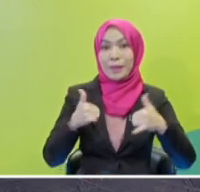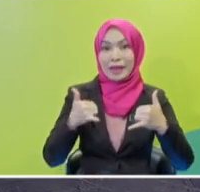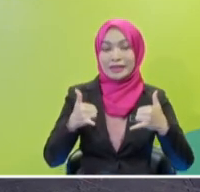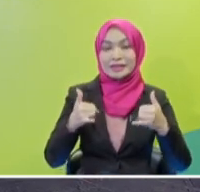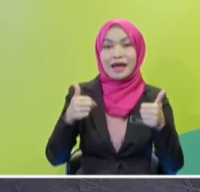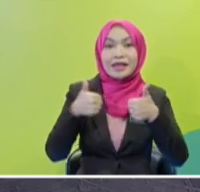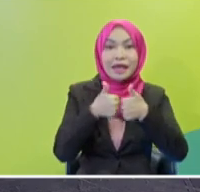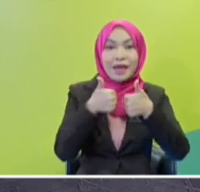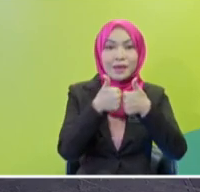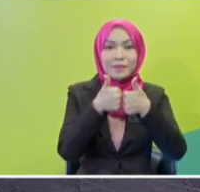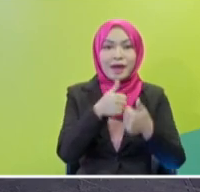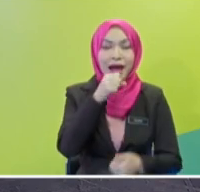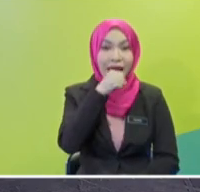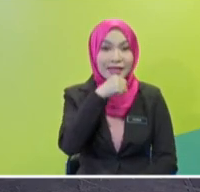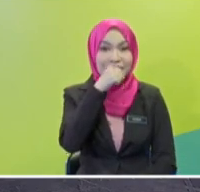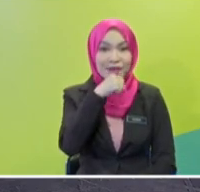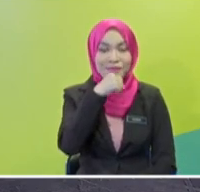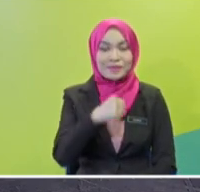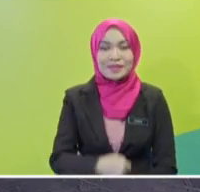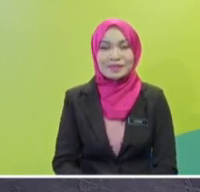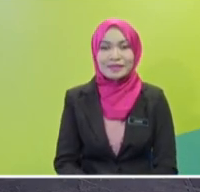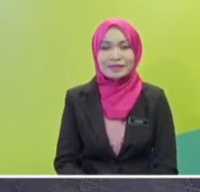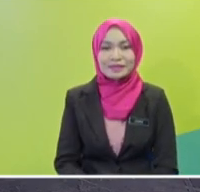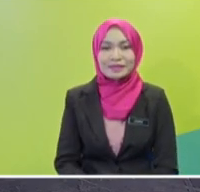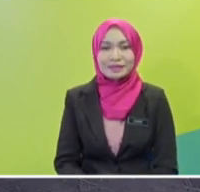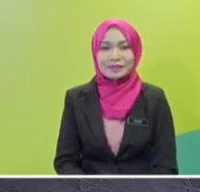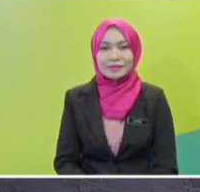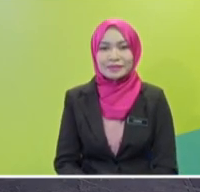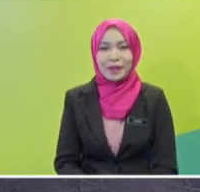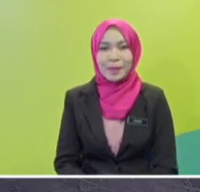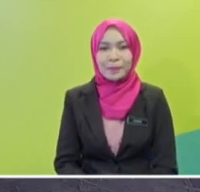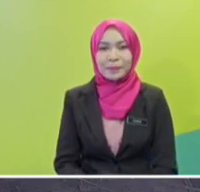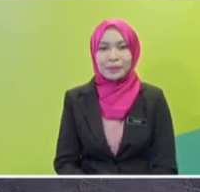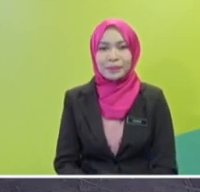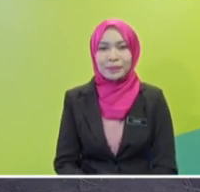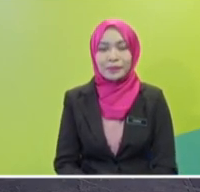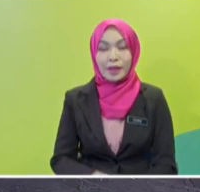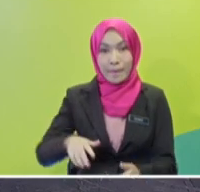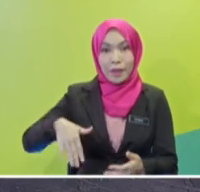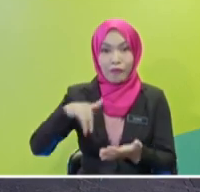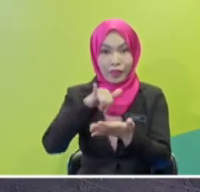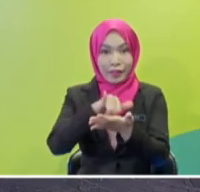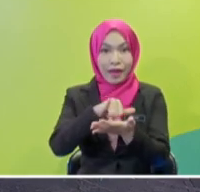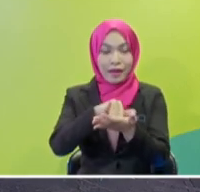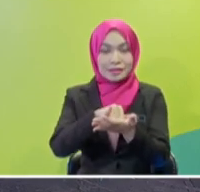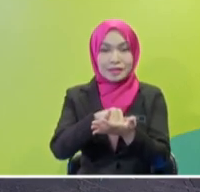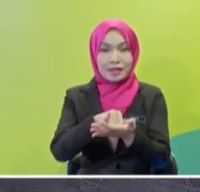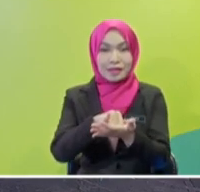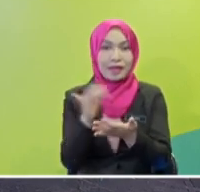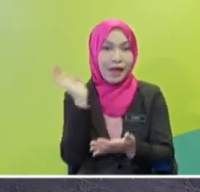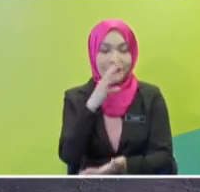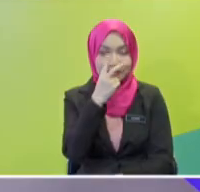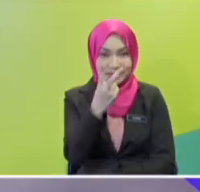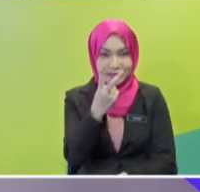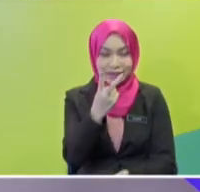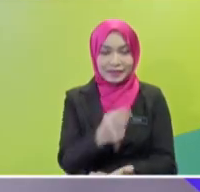and the ice cream scoops. Okay. Okay, but before we play our games, let's see, what do I have